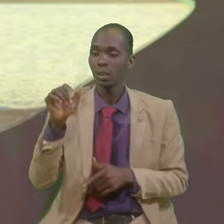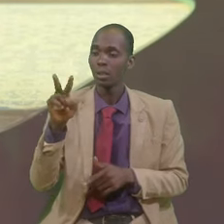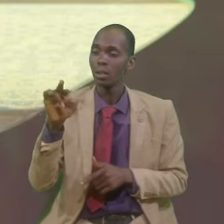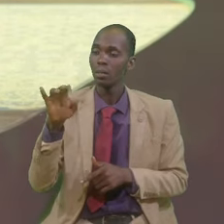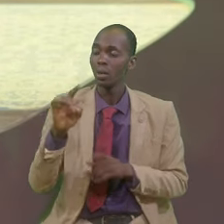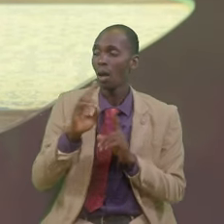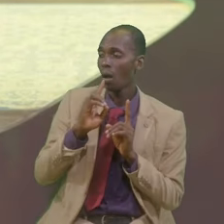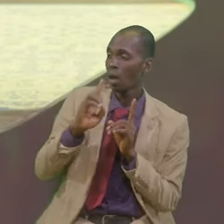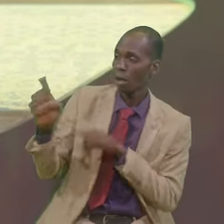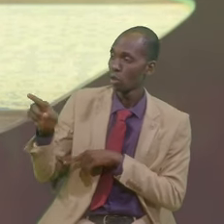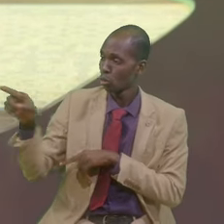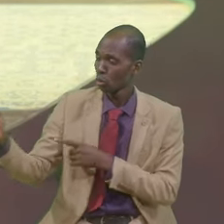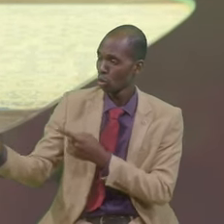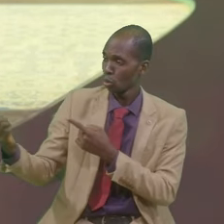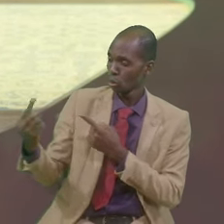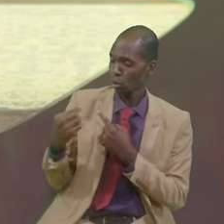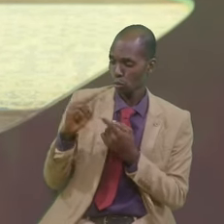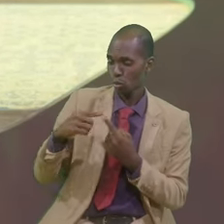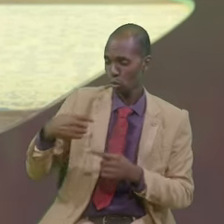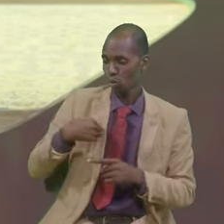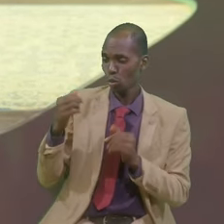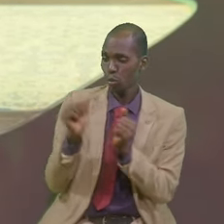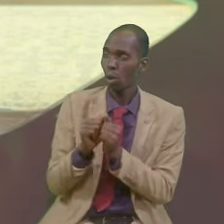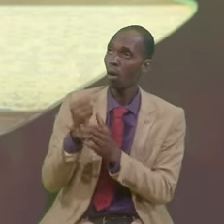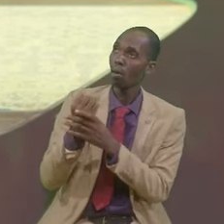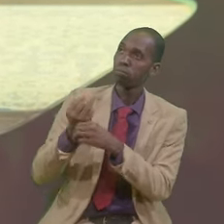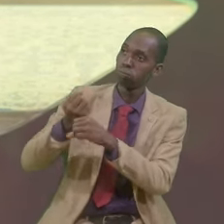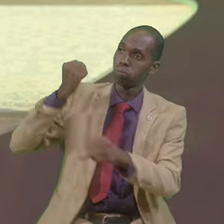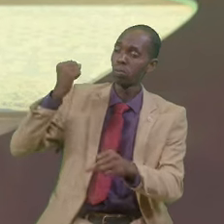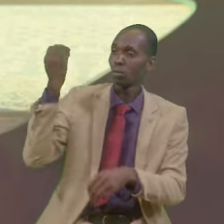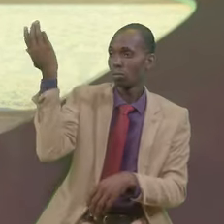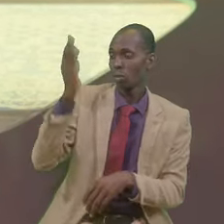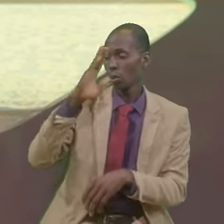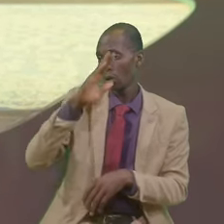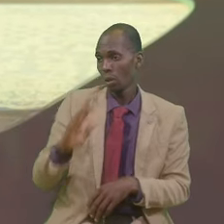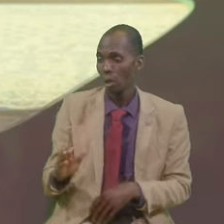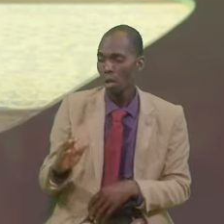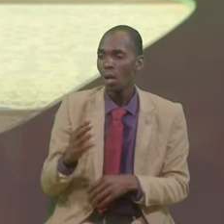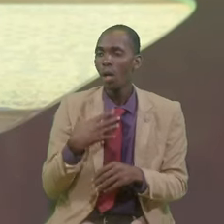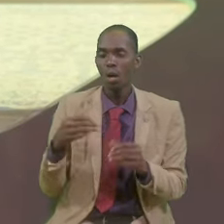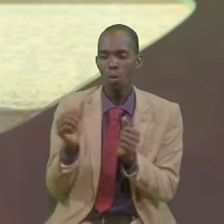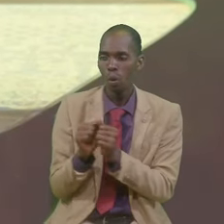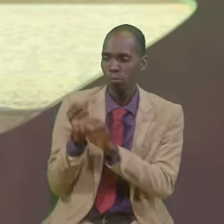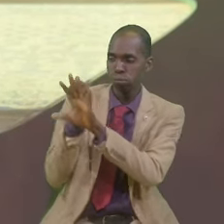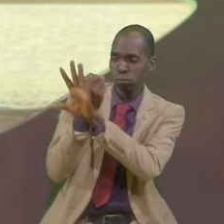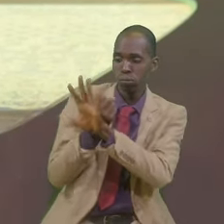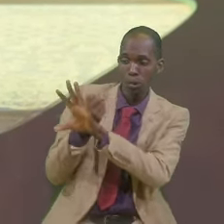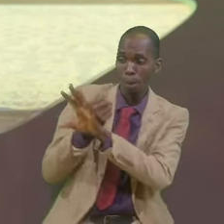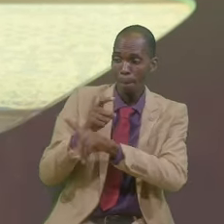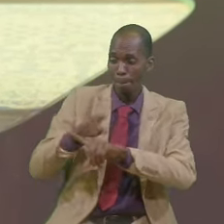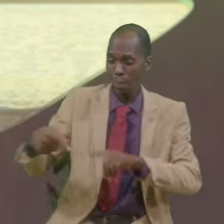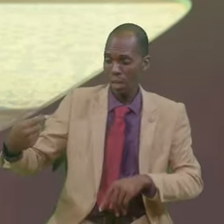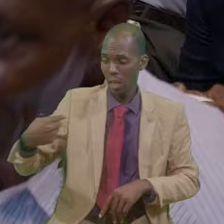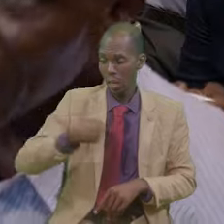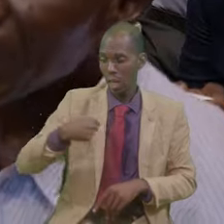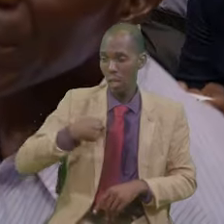Philistine, thou comest to me with a sword and a spear and with a shield, but